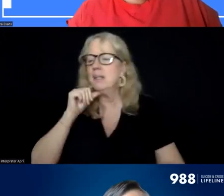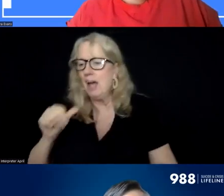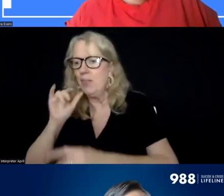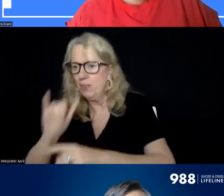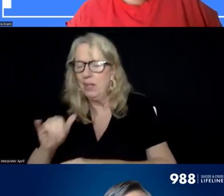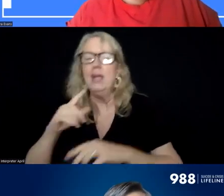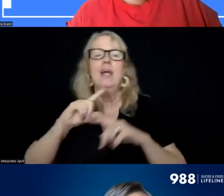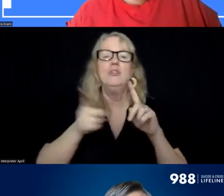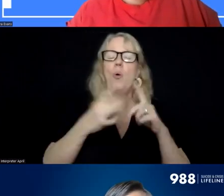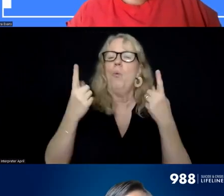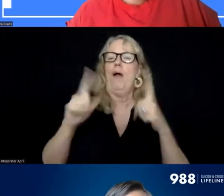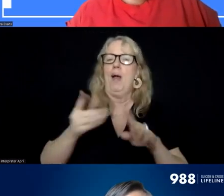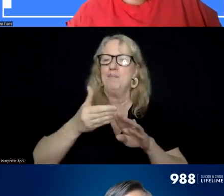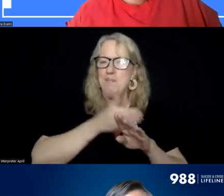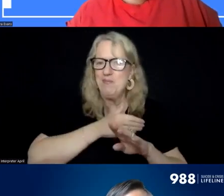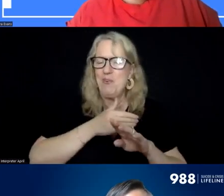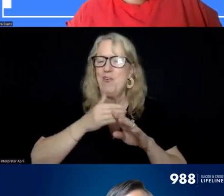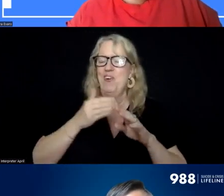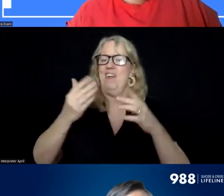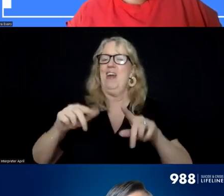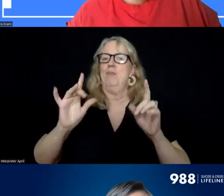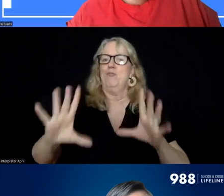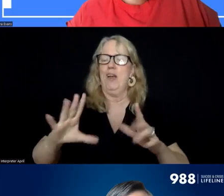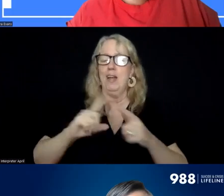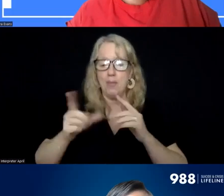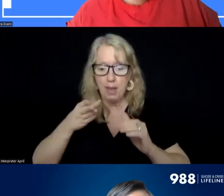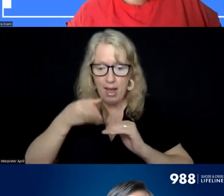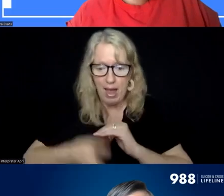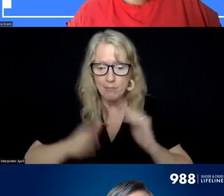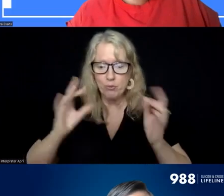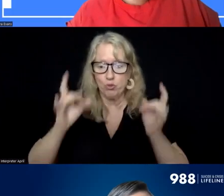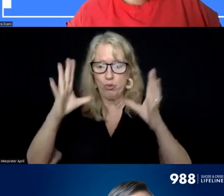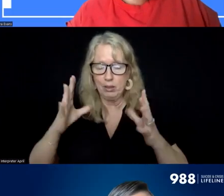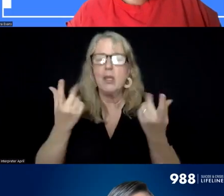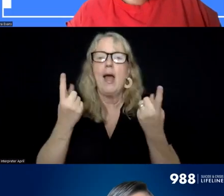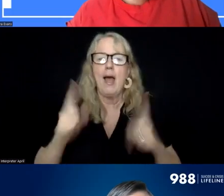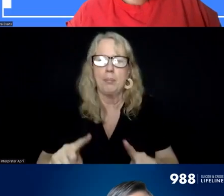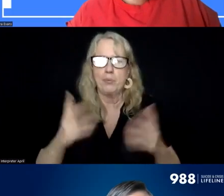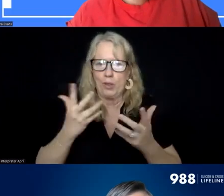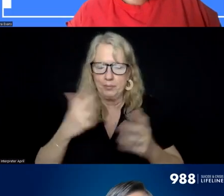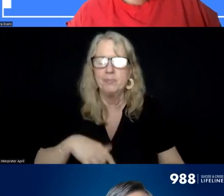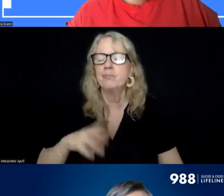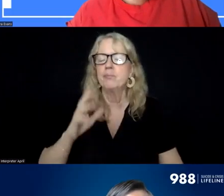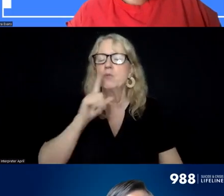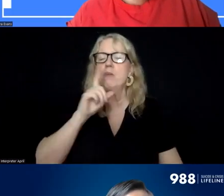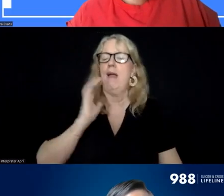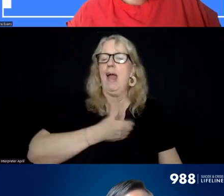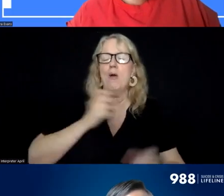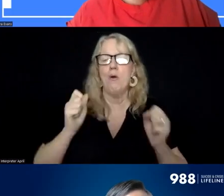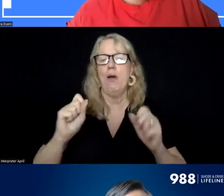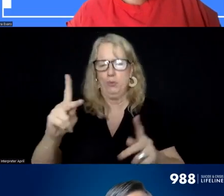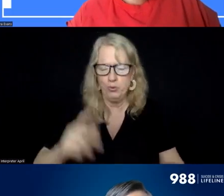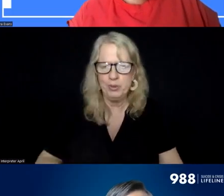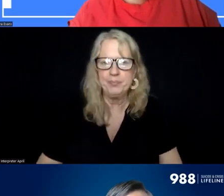also what happens before the crisis and what happens after. So this is our opportunity. I don't think